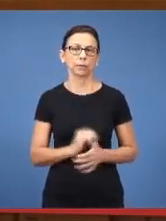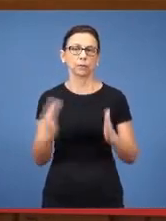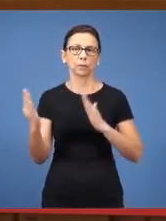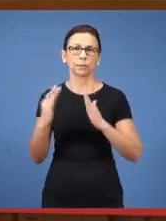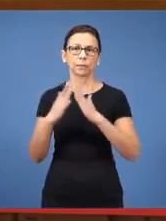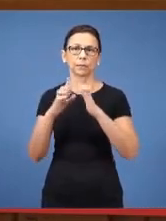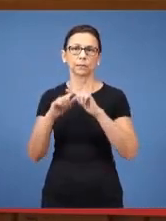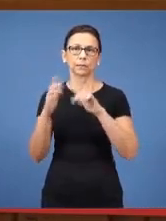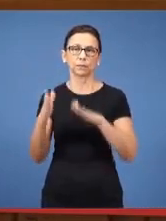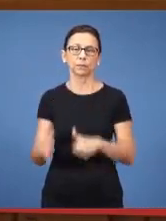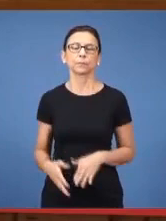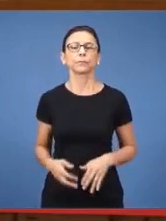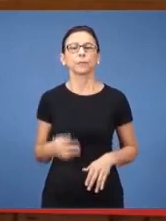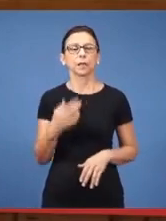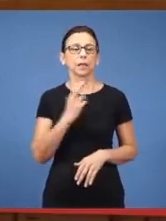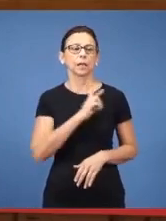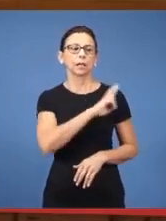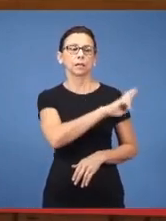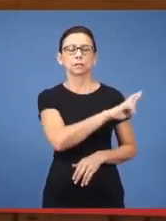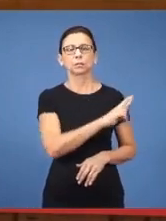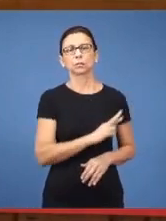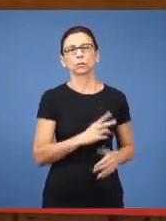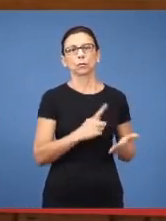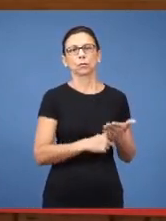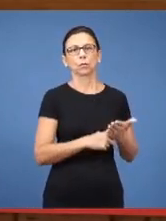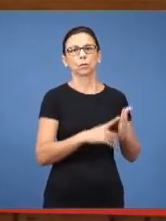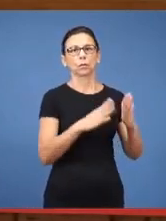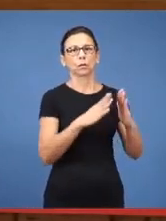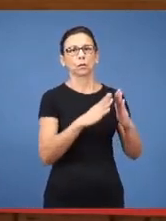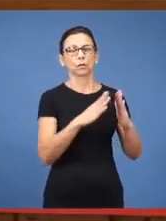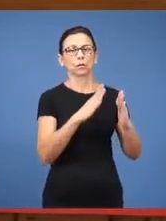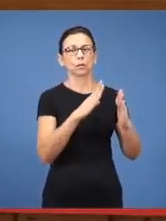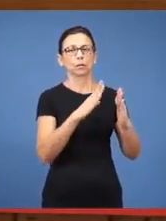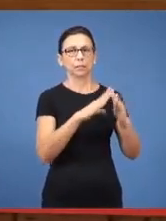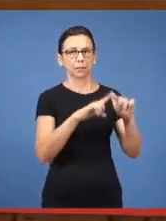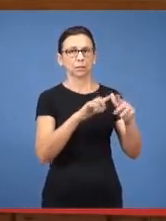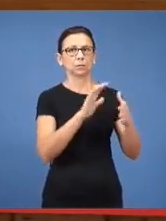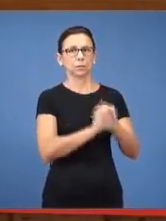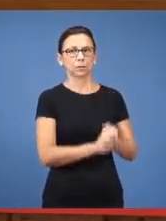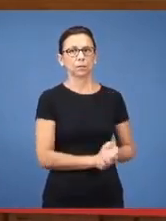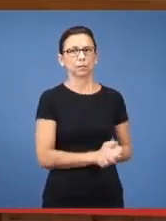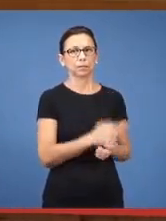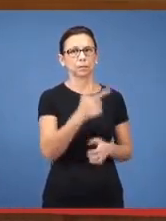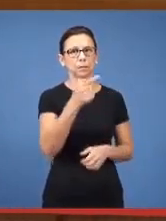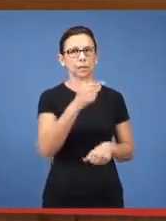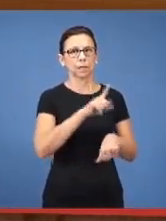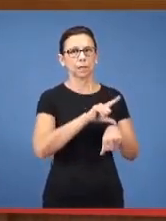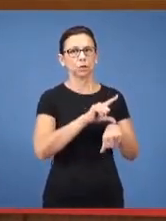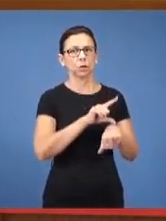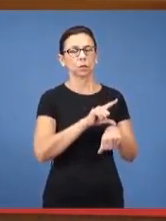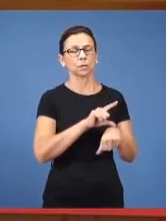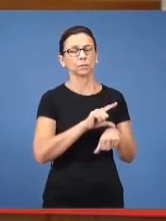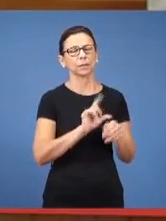only on those churches that schedule weddings at 7 o'clock and the weddings takes place at 10.